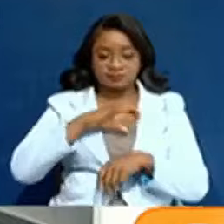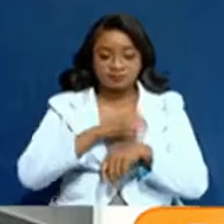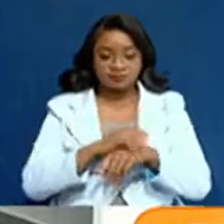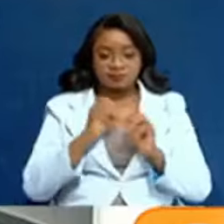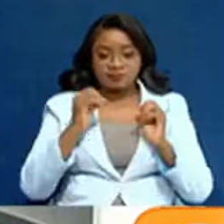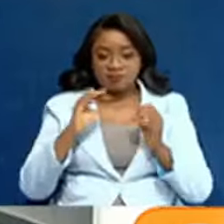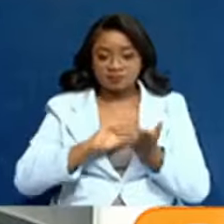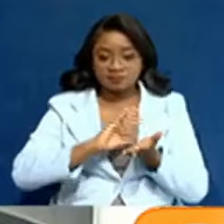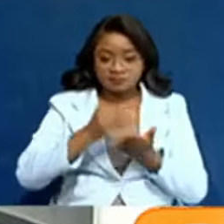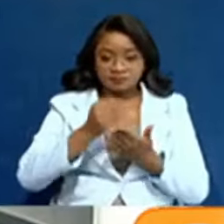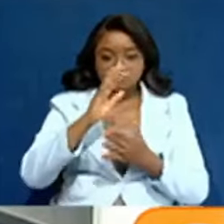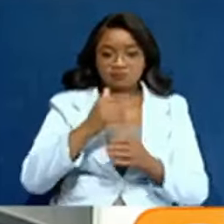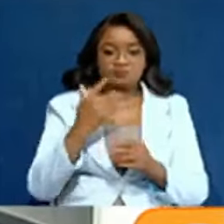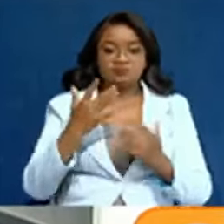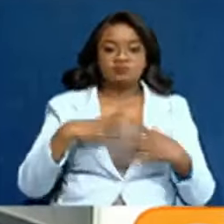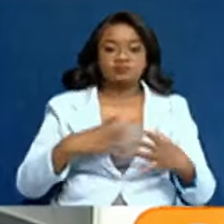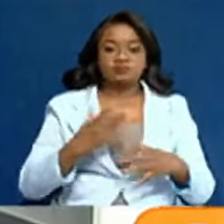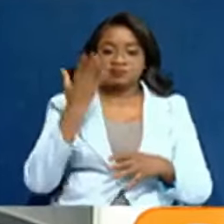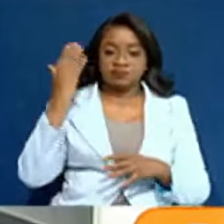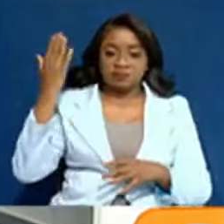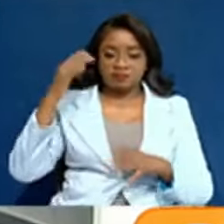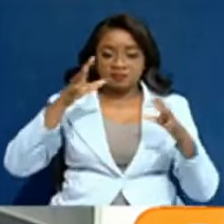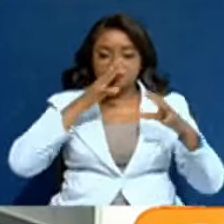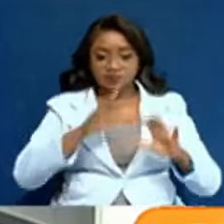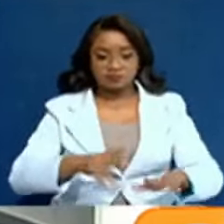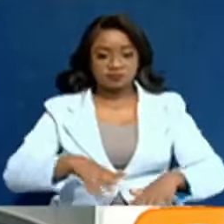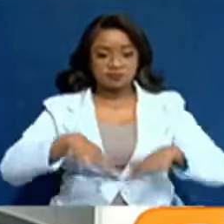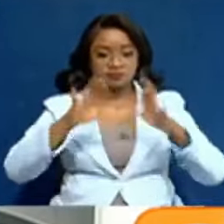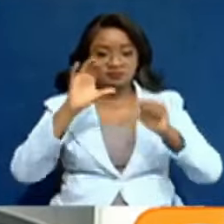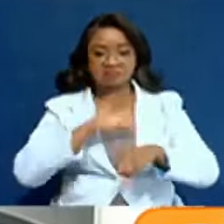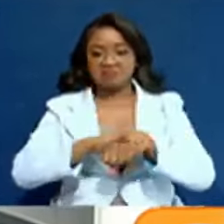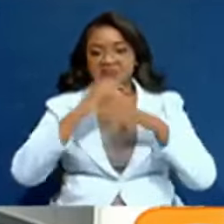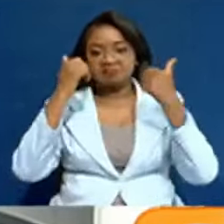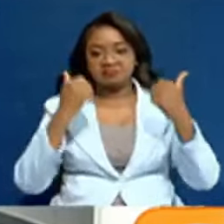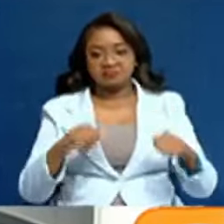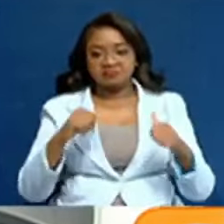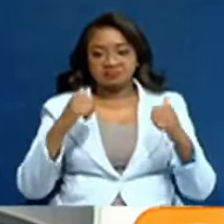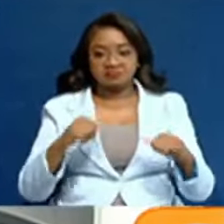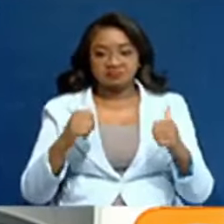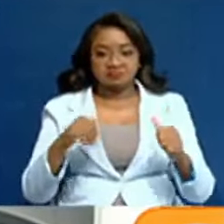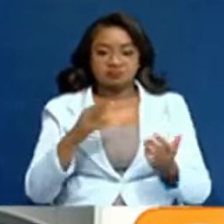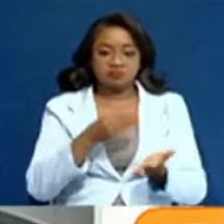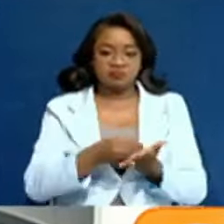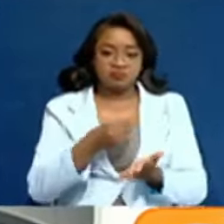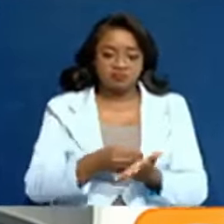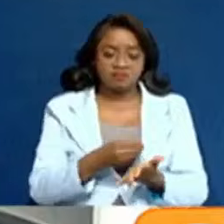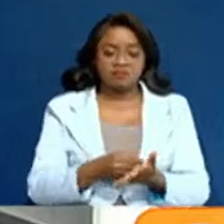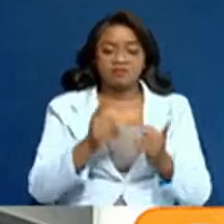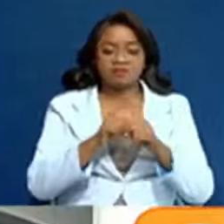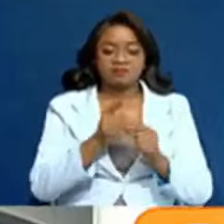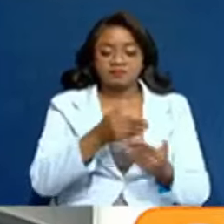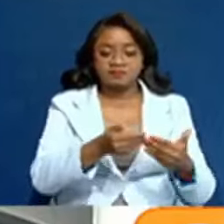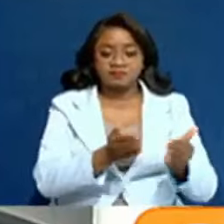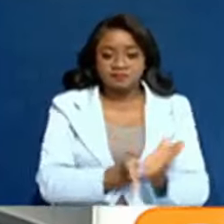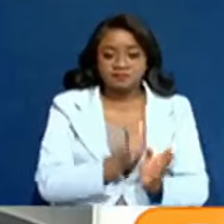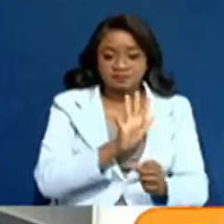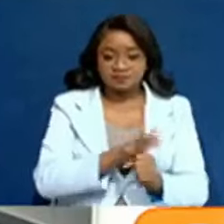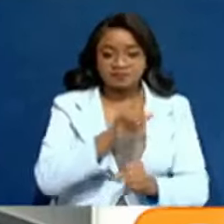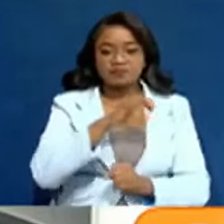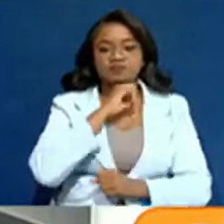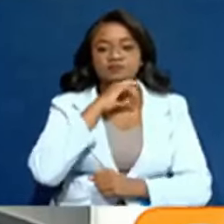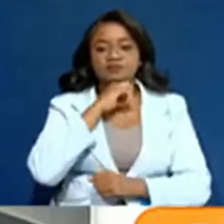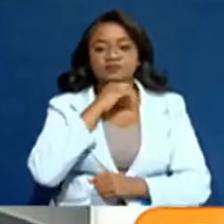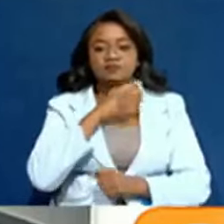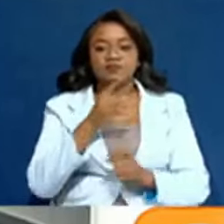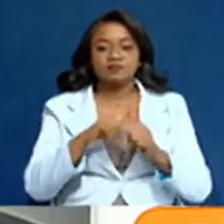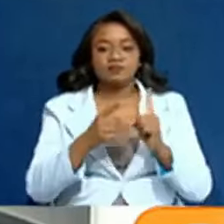compensation funds for victims of flooding as promised by the president. Laura Otieno now reports on the plight of the families who are still